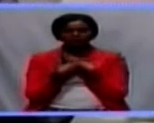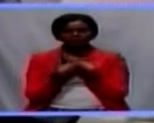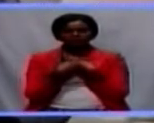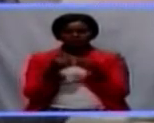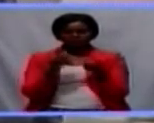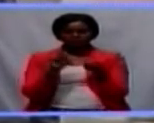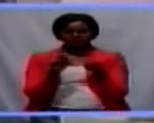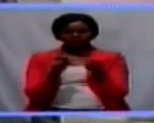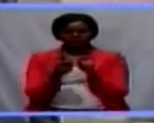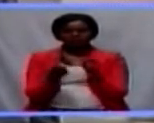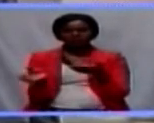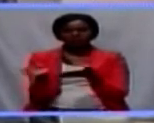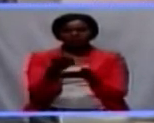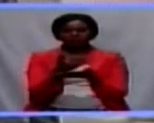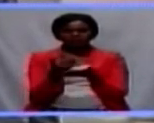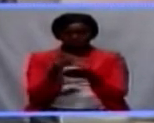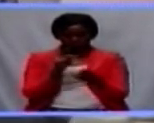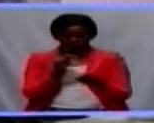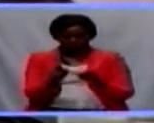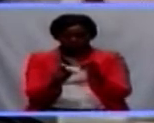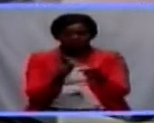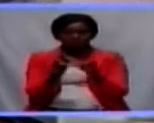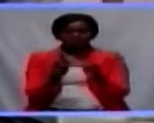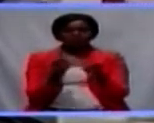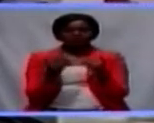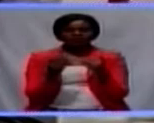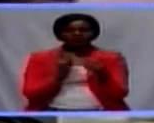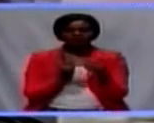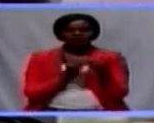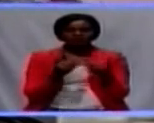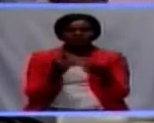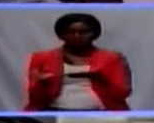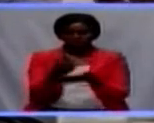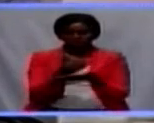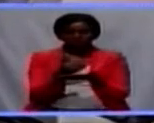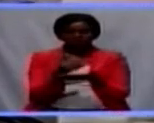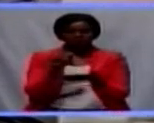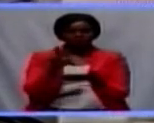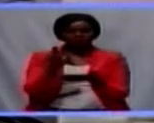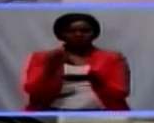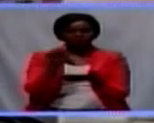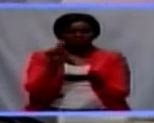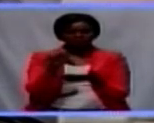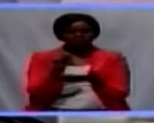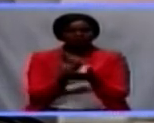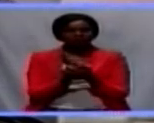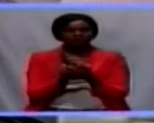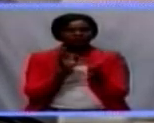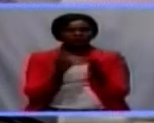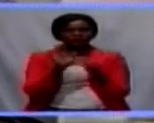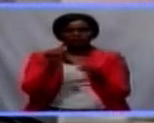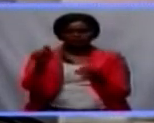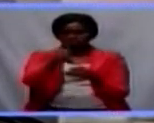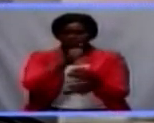changed the collection process. We now collect taxes, especially VAT, at source. So if you